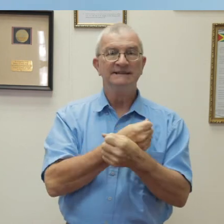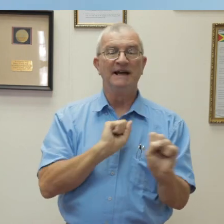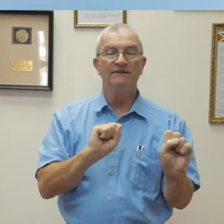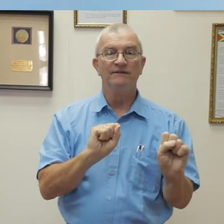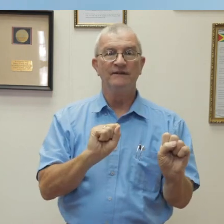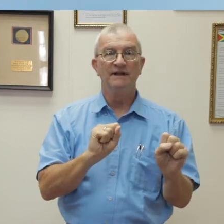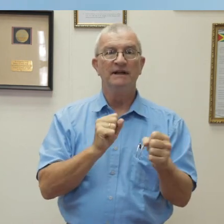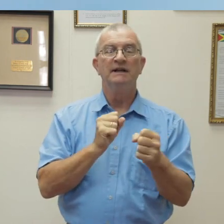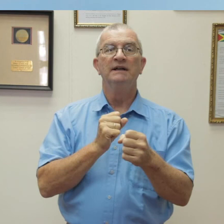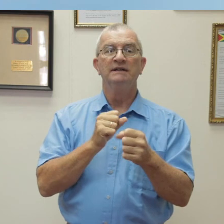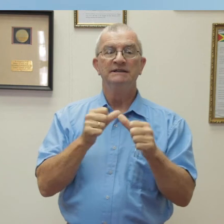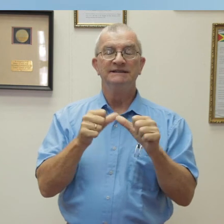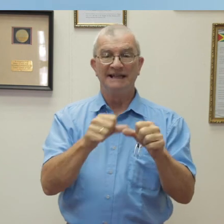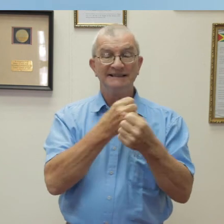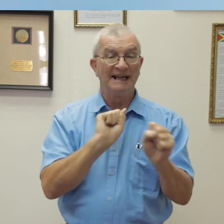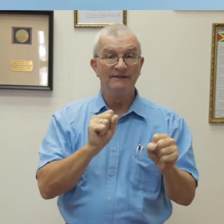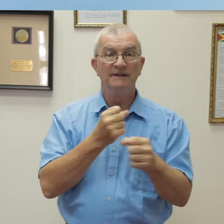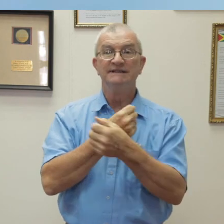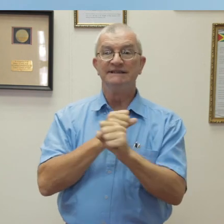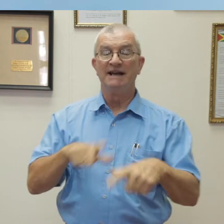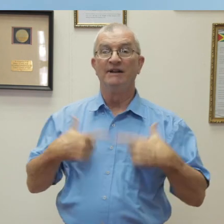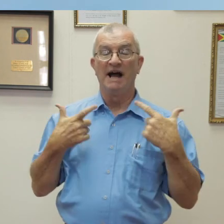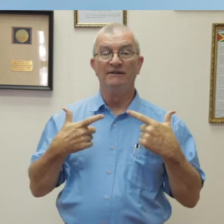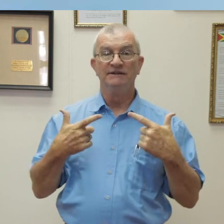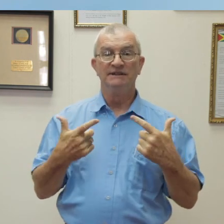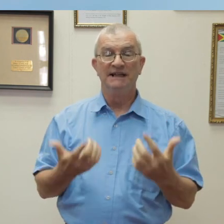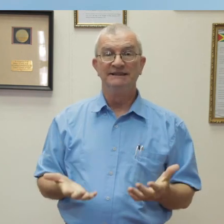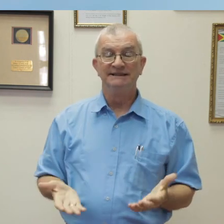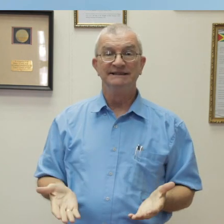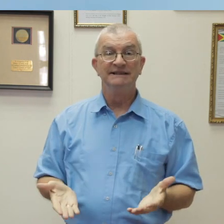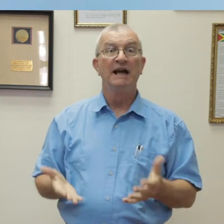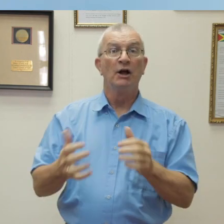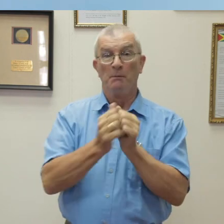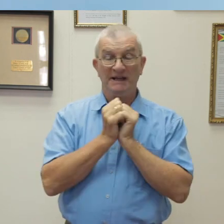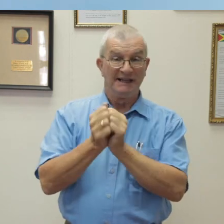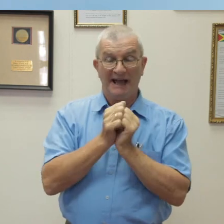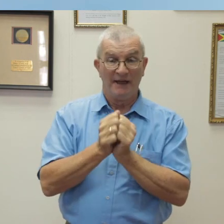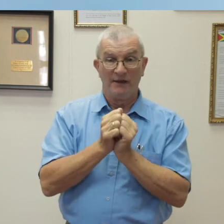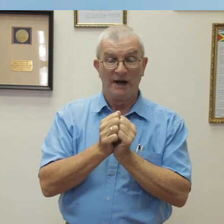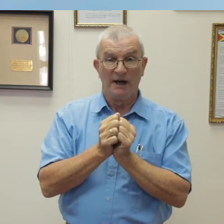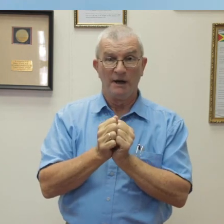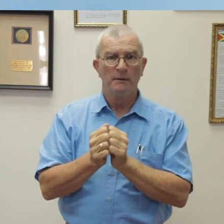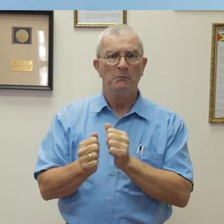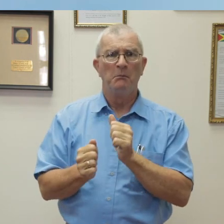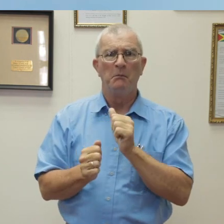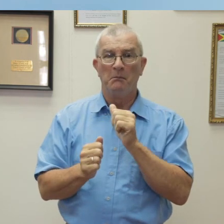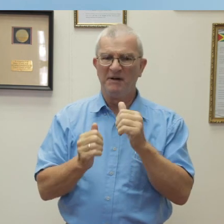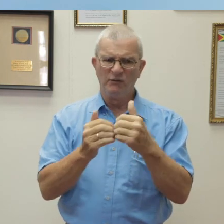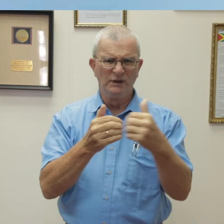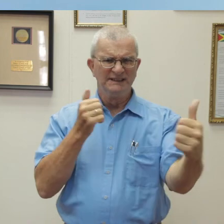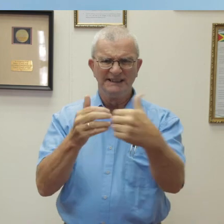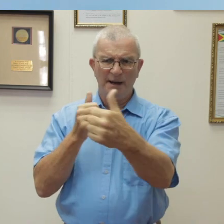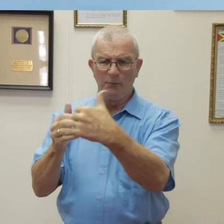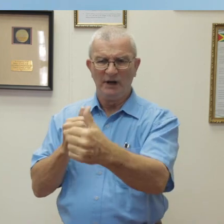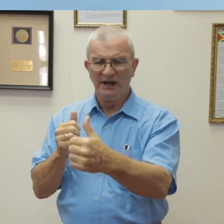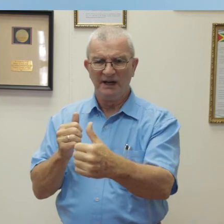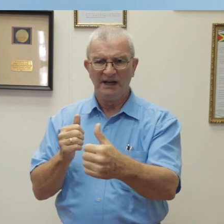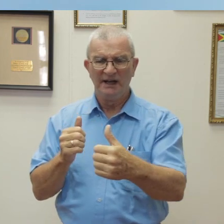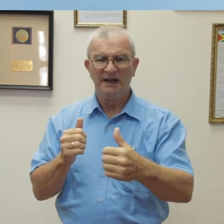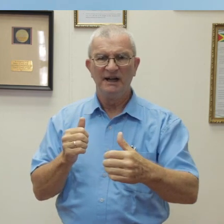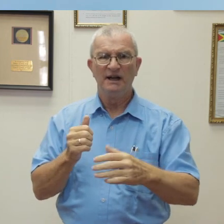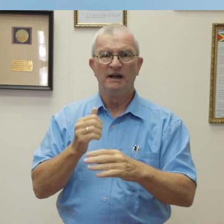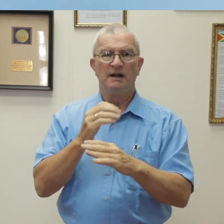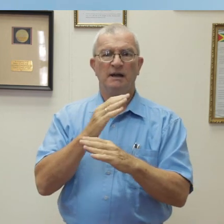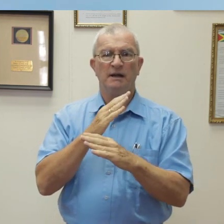save lives. Let's stand together by not standing together, maintaining social